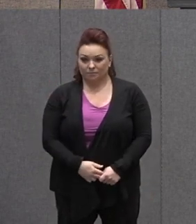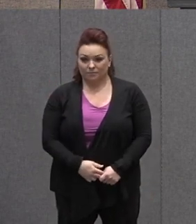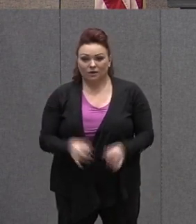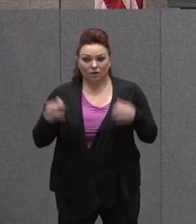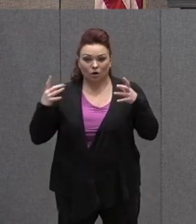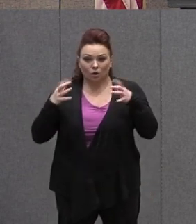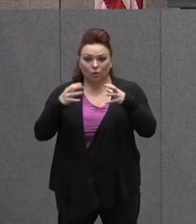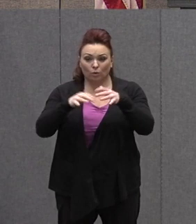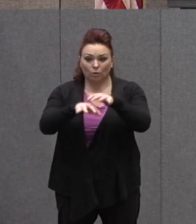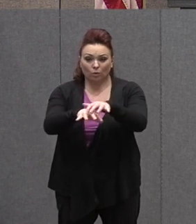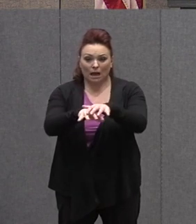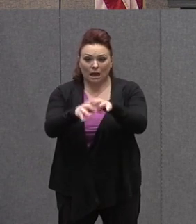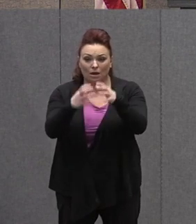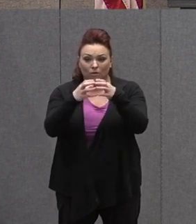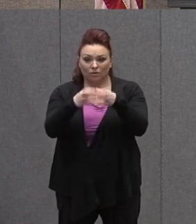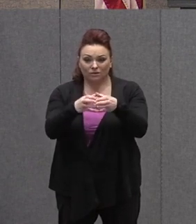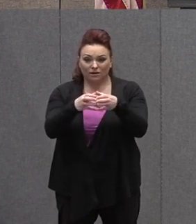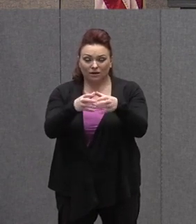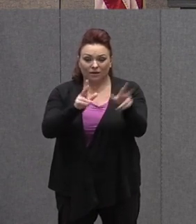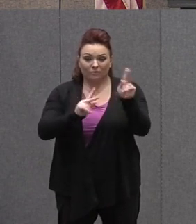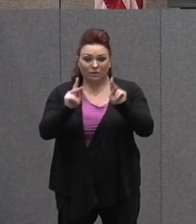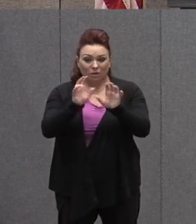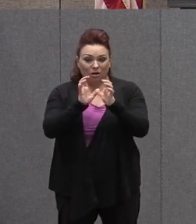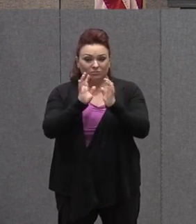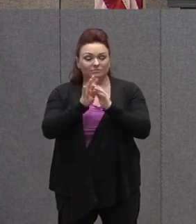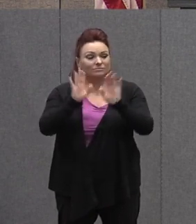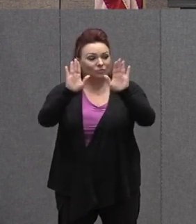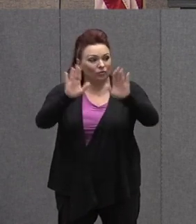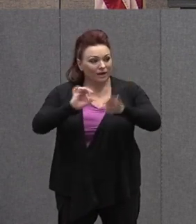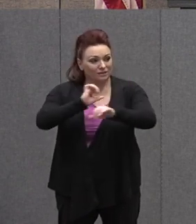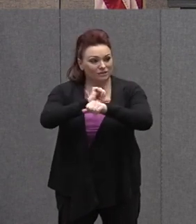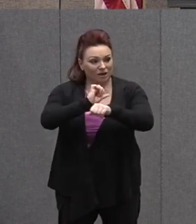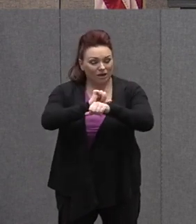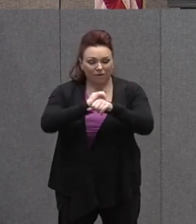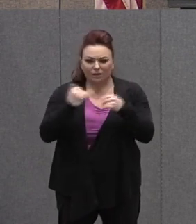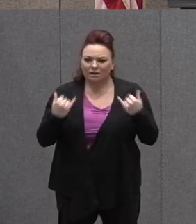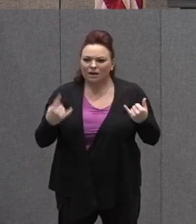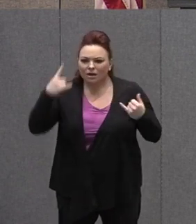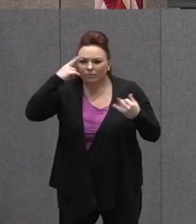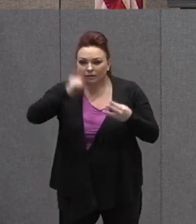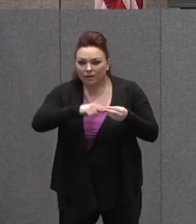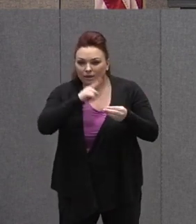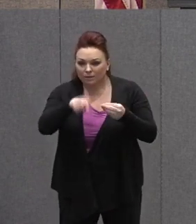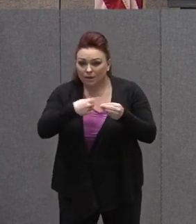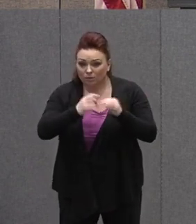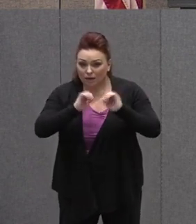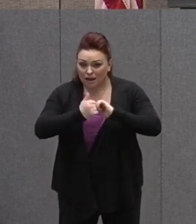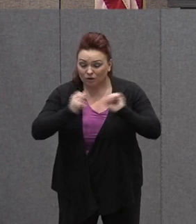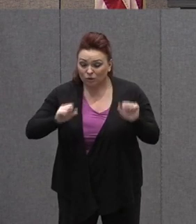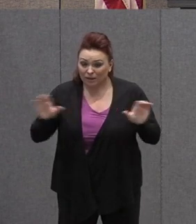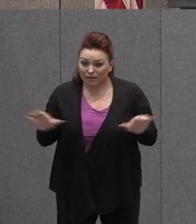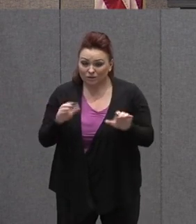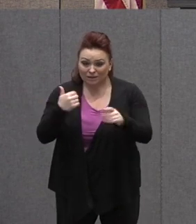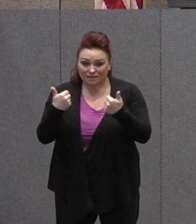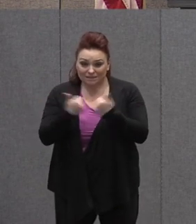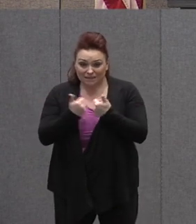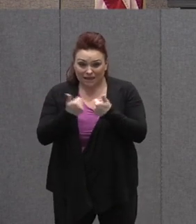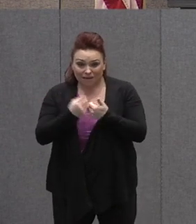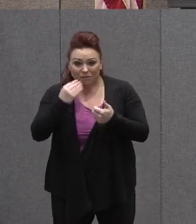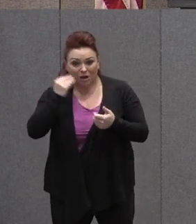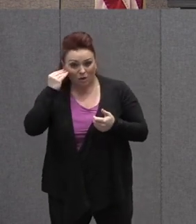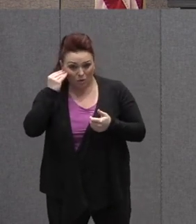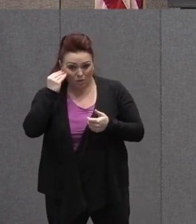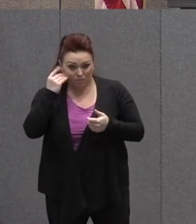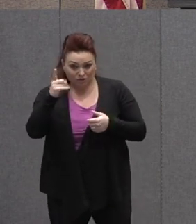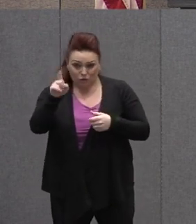Crowd. Great job. Now, think about how you could play this game at home. All you